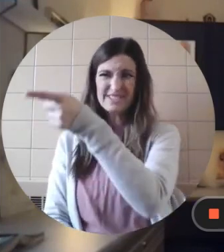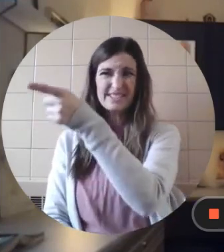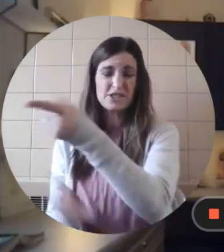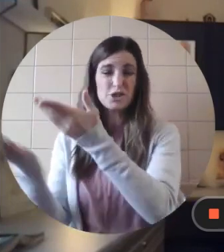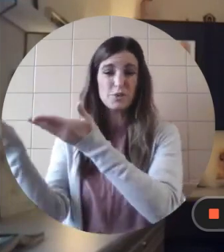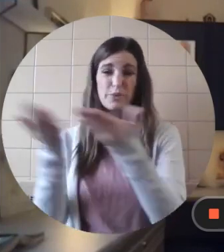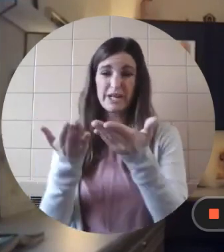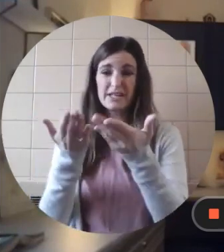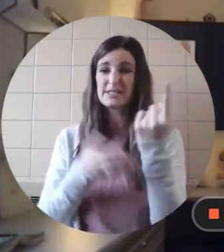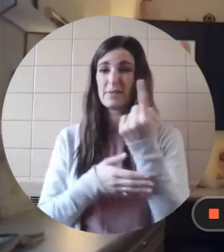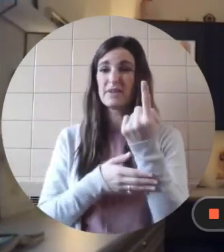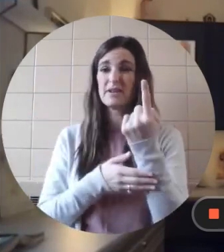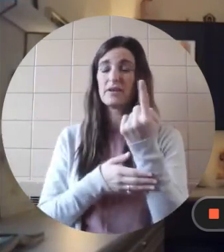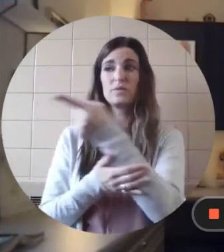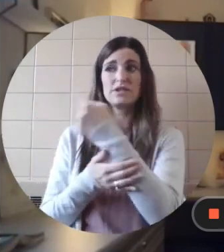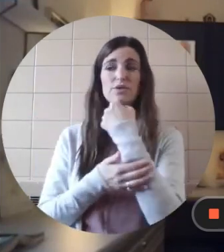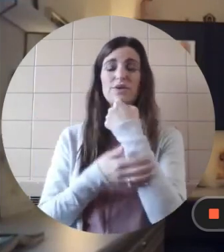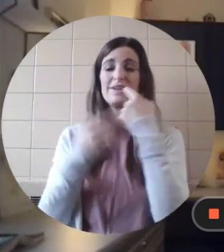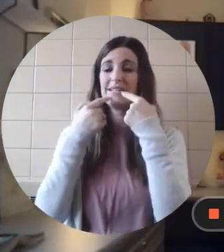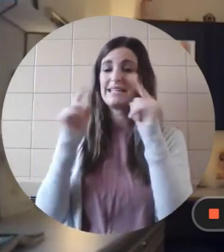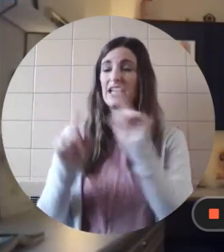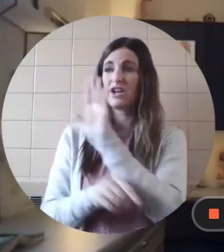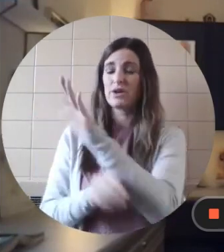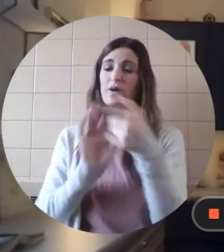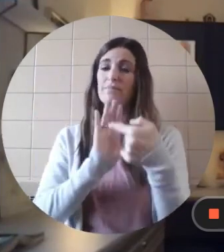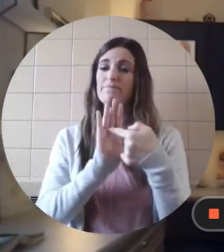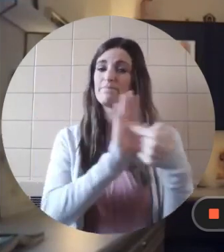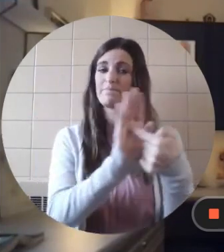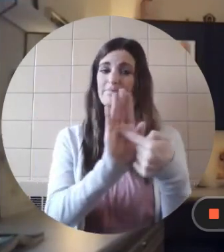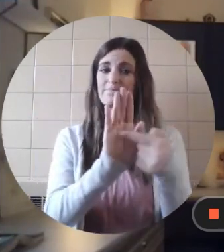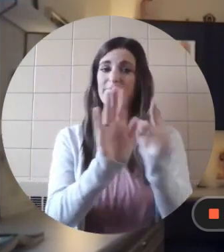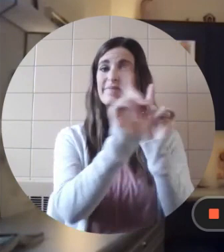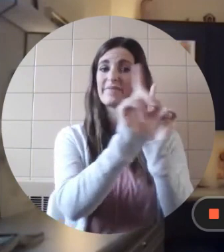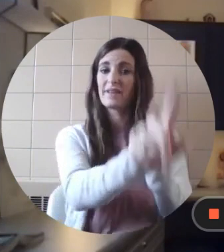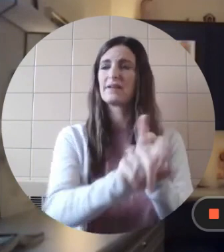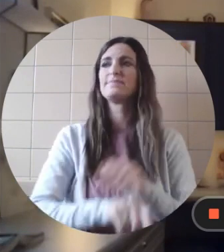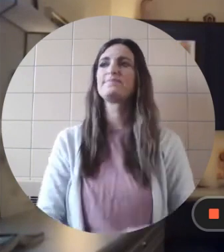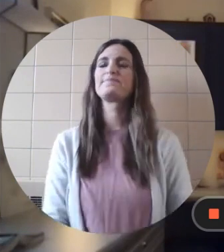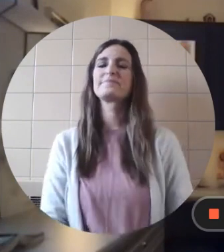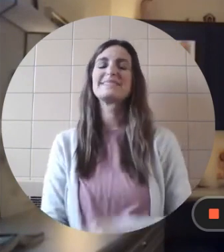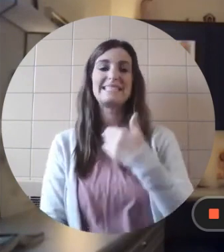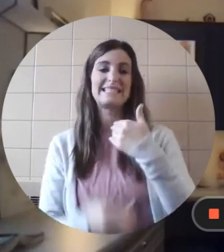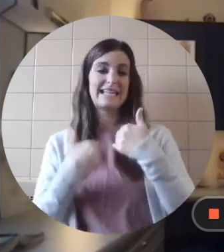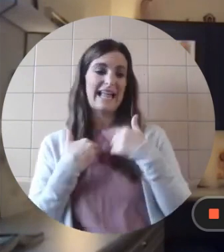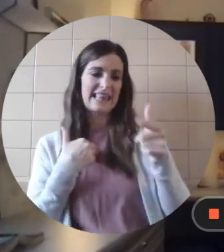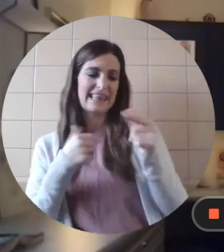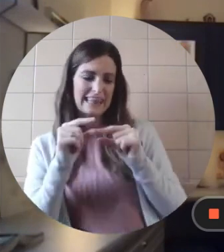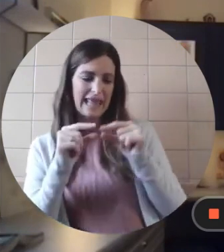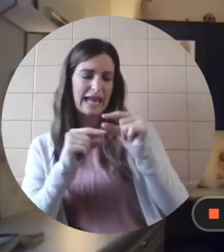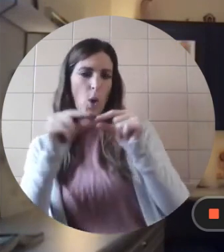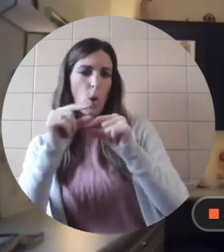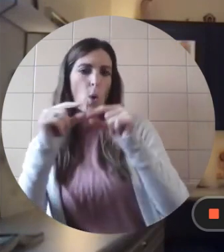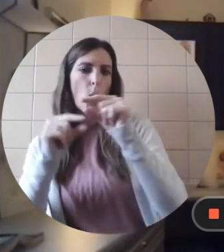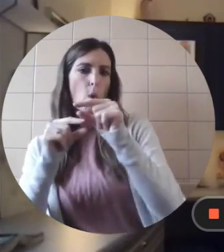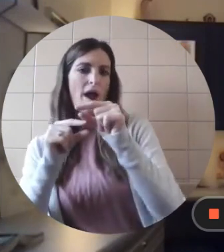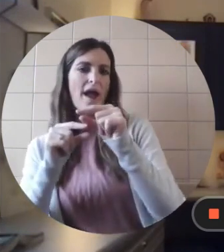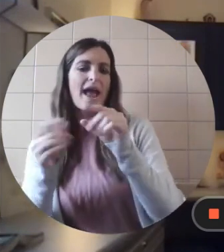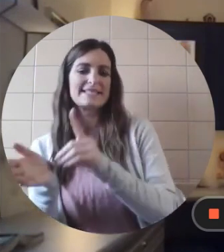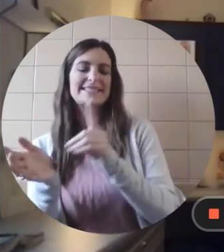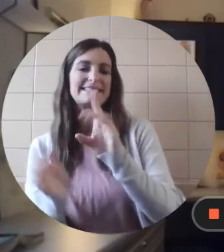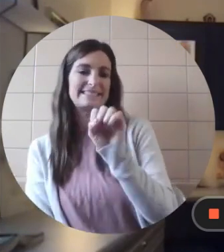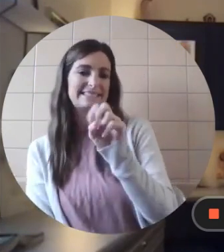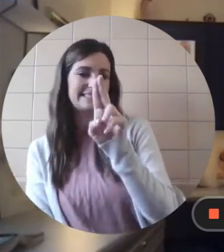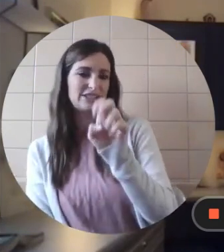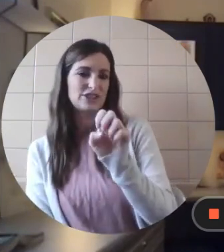your answer? Jack opened his backpack and took out a plastic bag of Legos, Dr. Seuss's ABC book, and some